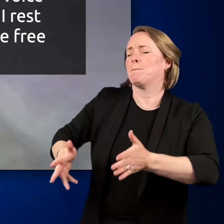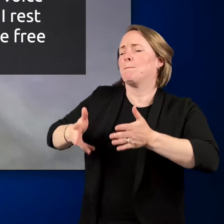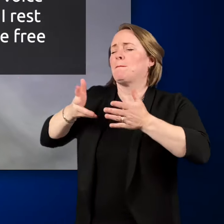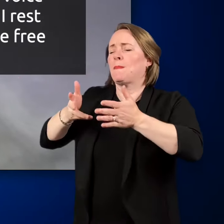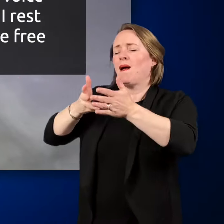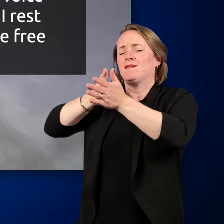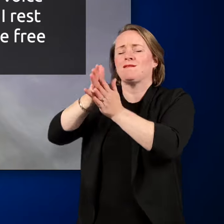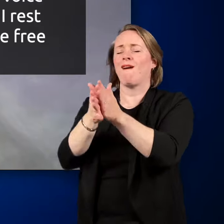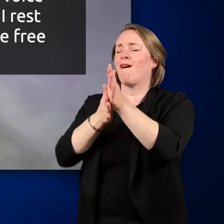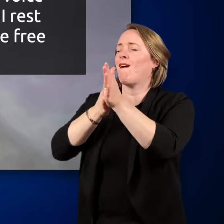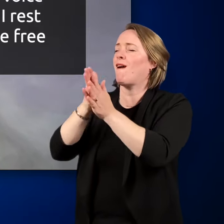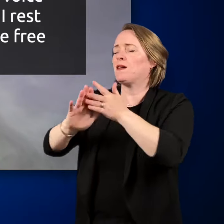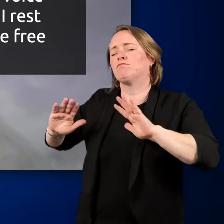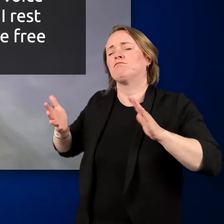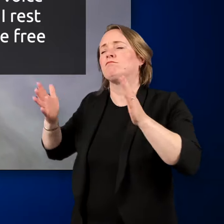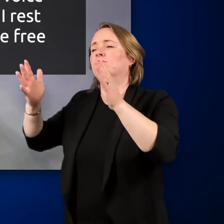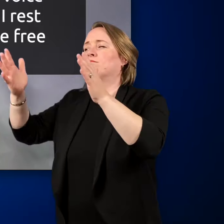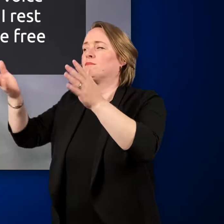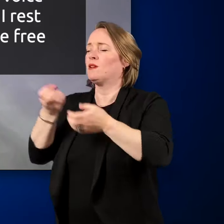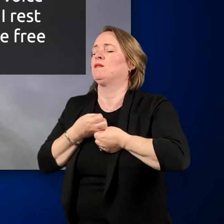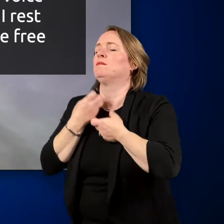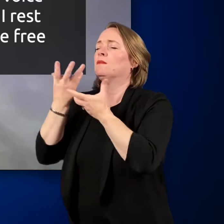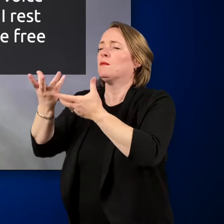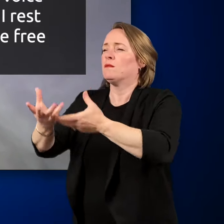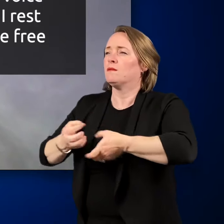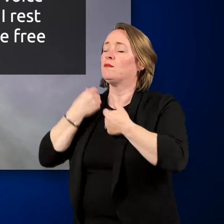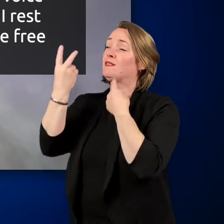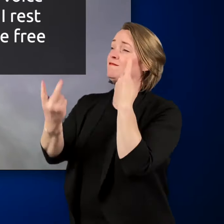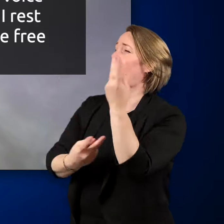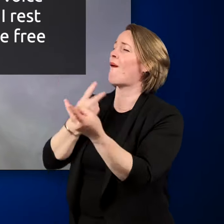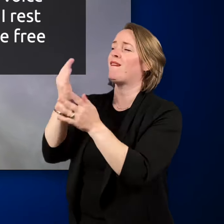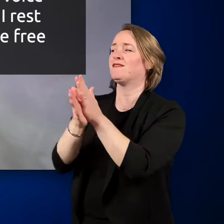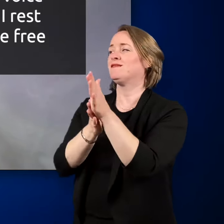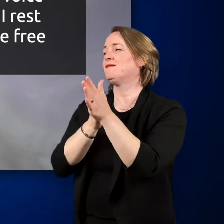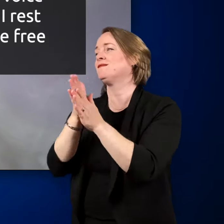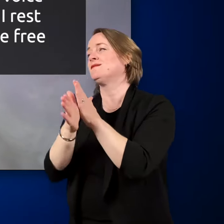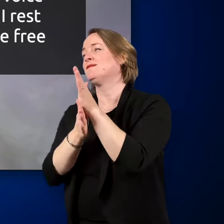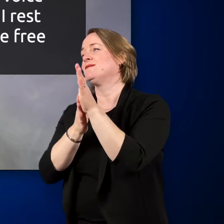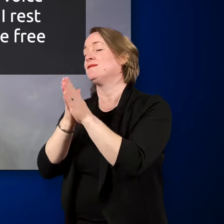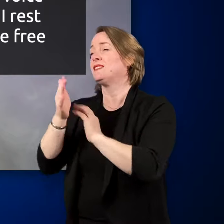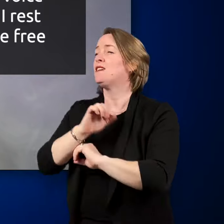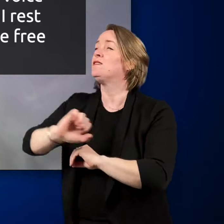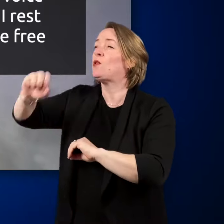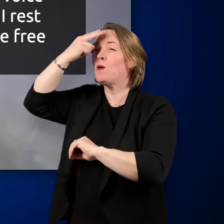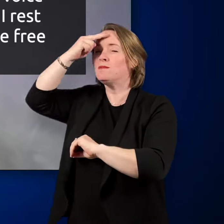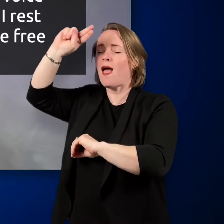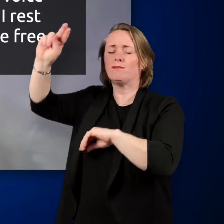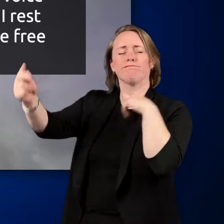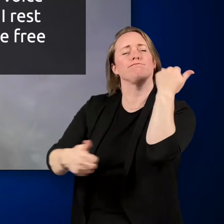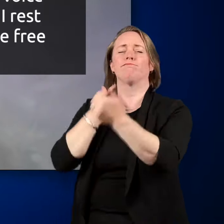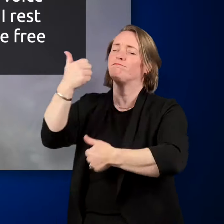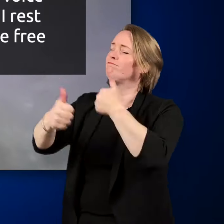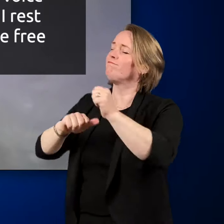lifting up my hands, lifting up my voice, lifting up